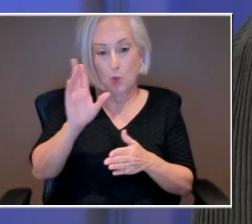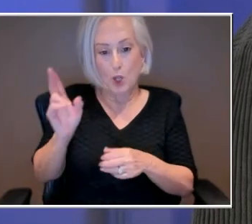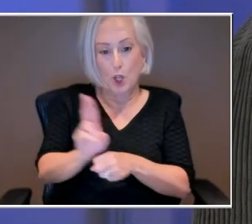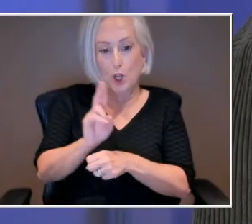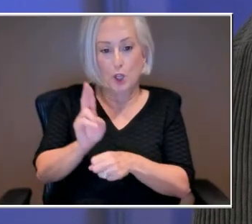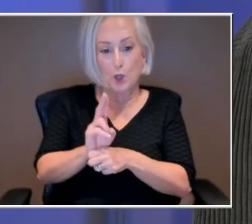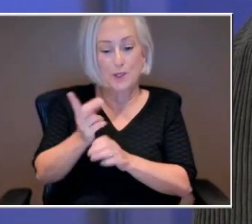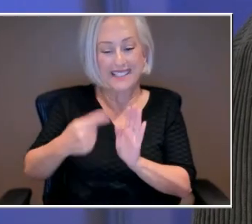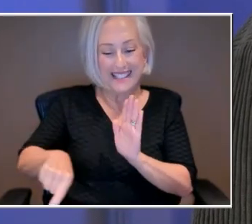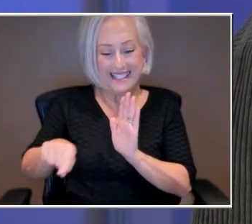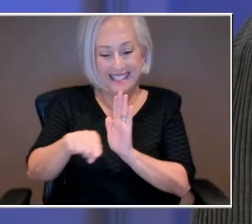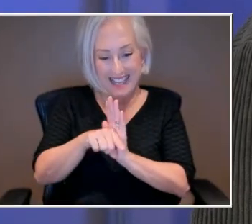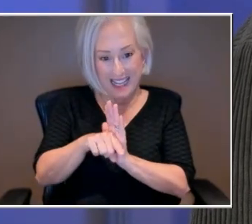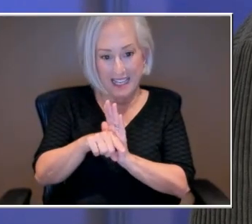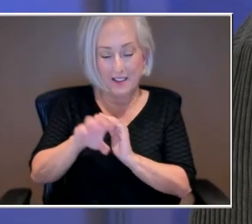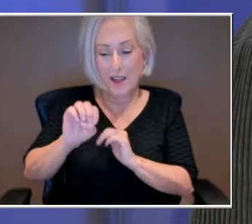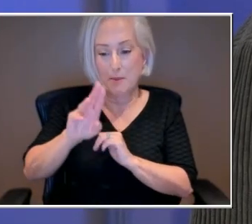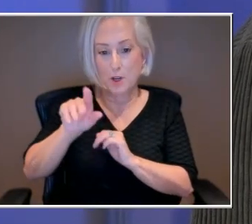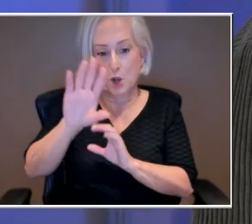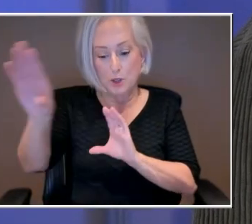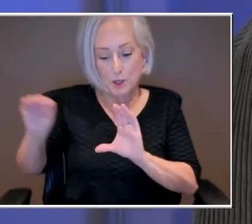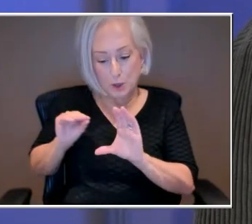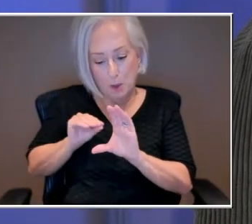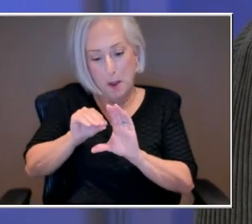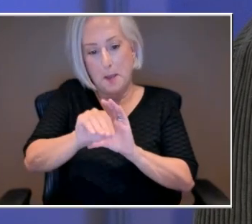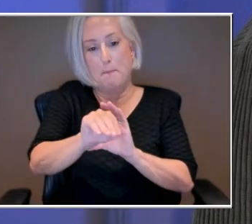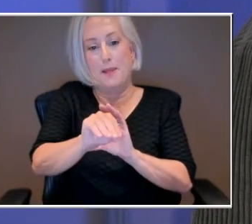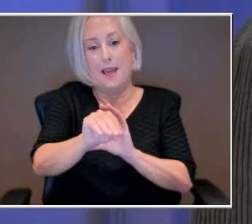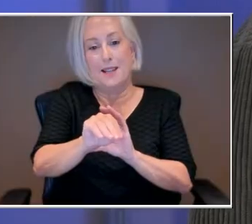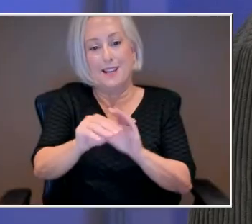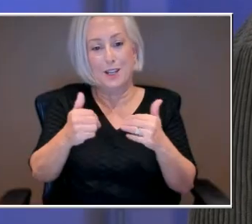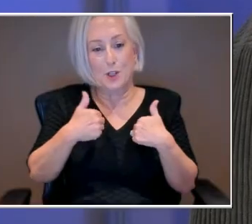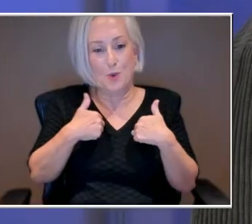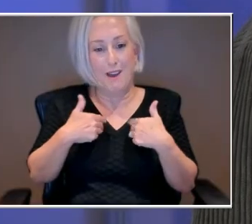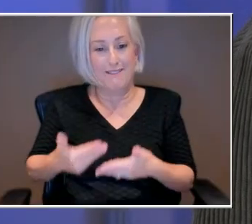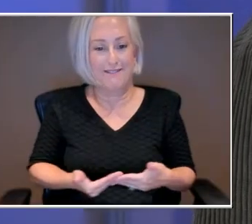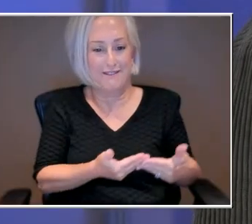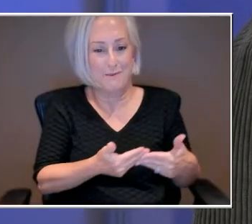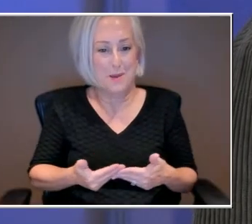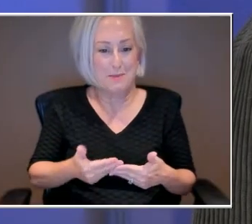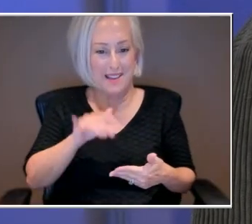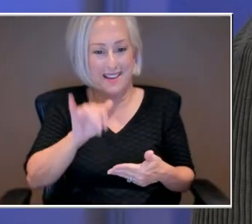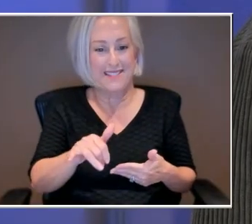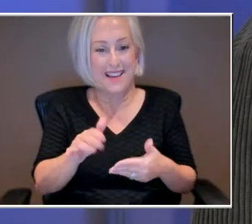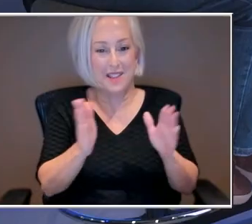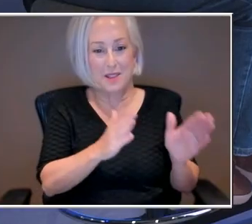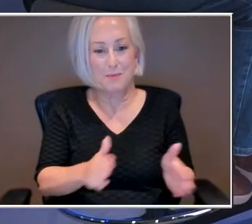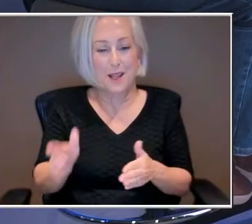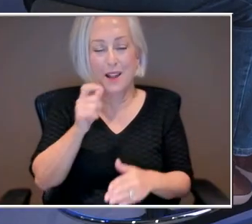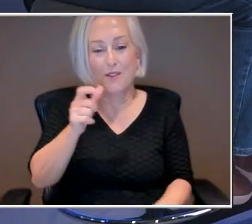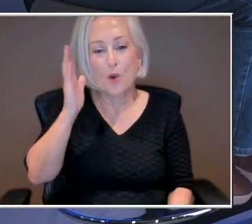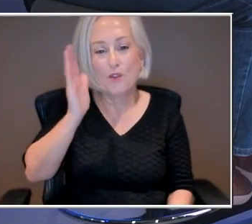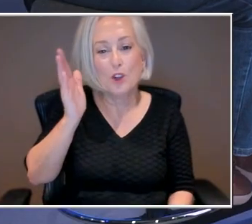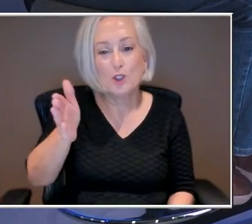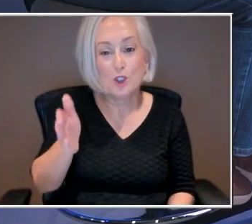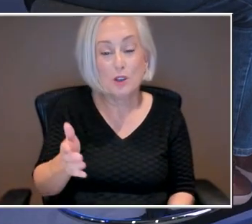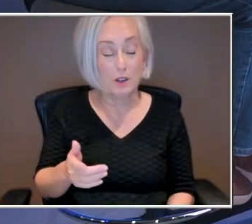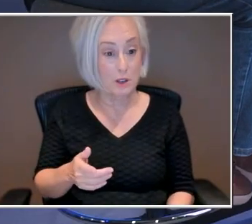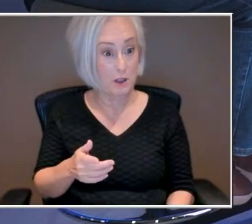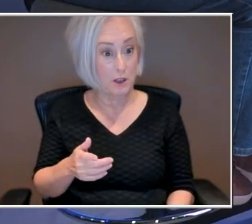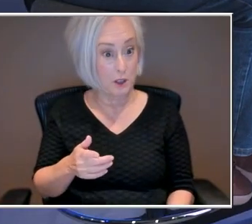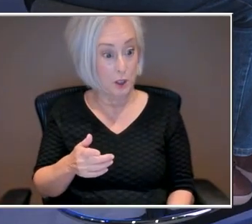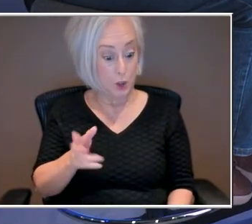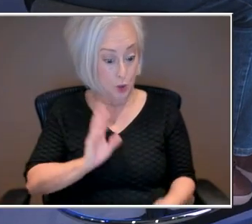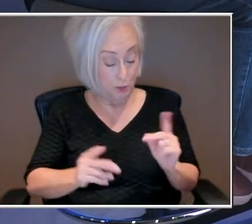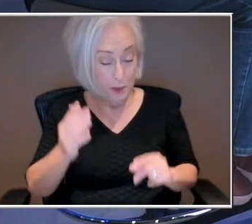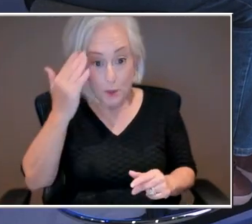embryos for implantation to have children. So that's our plan in the future. I just didn't know if people knew that you could, genetic